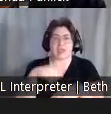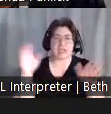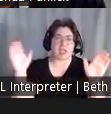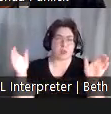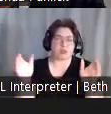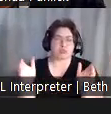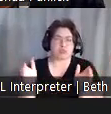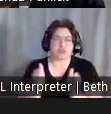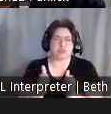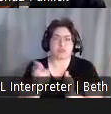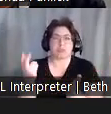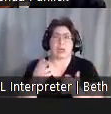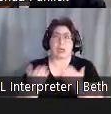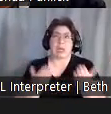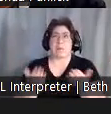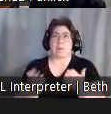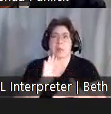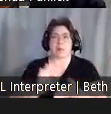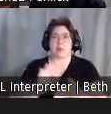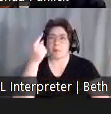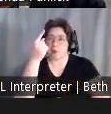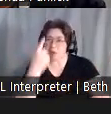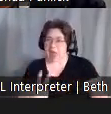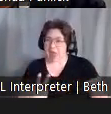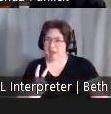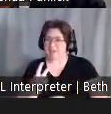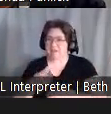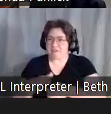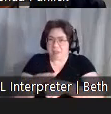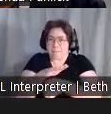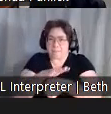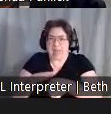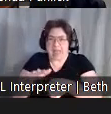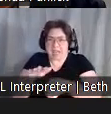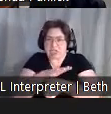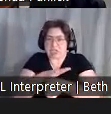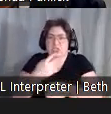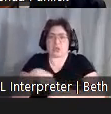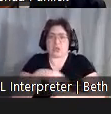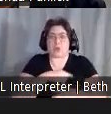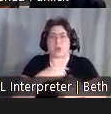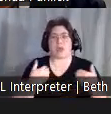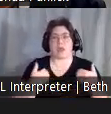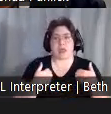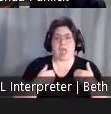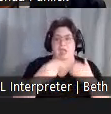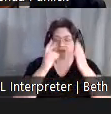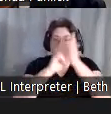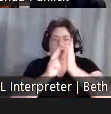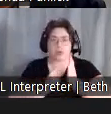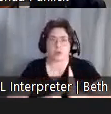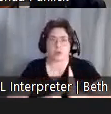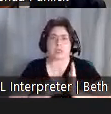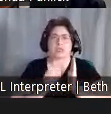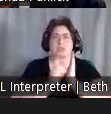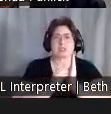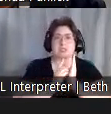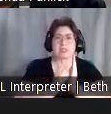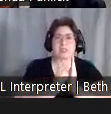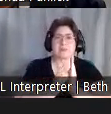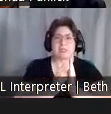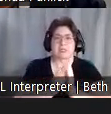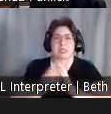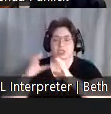about half the patches that where we have research demonstration plots within the